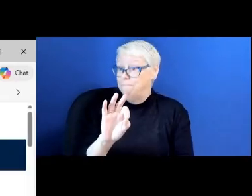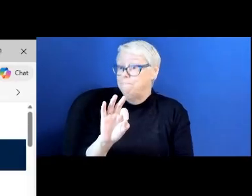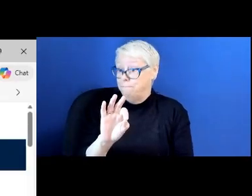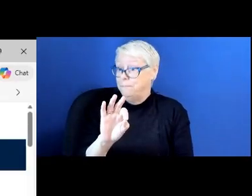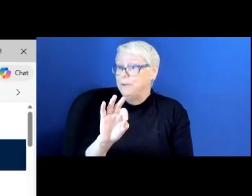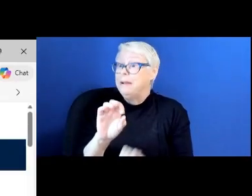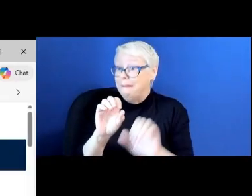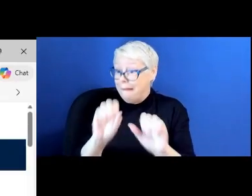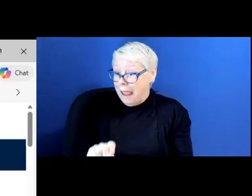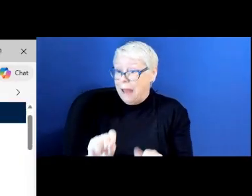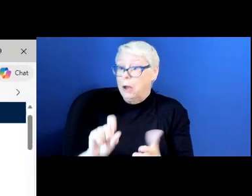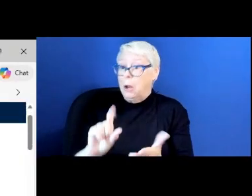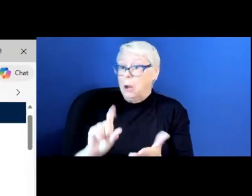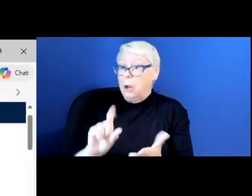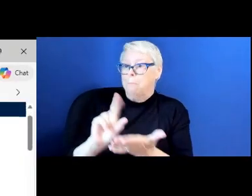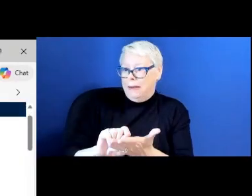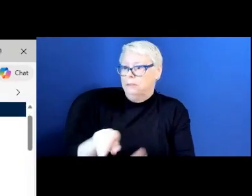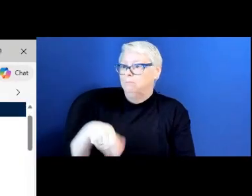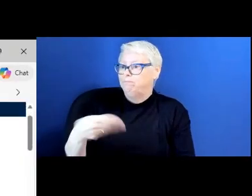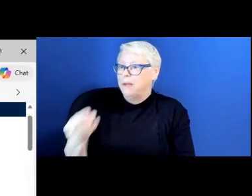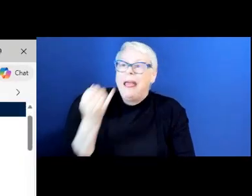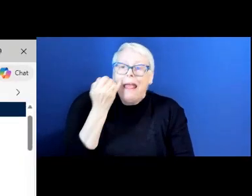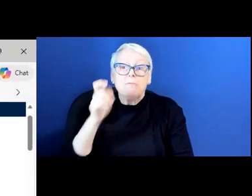out for your client if it's needed.